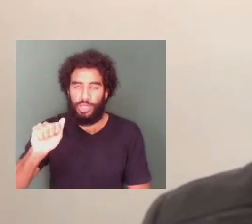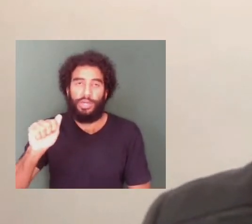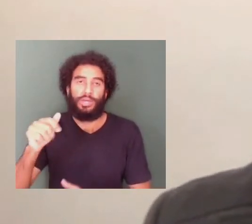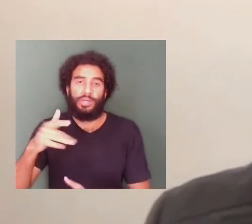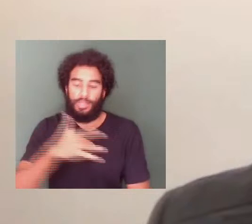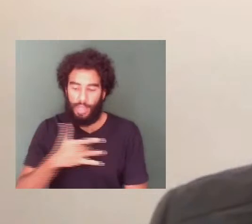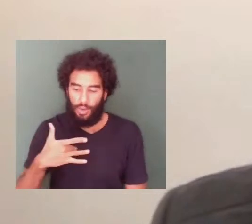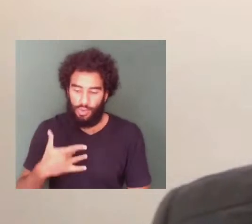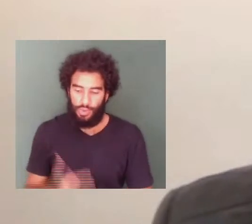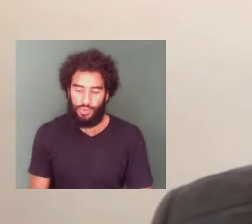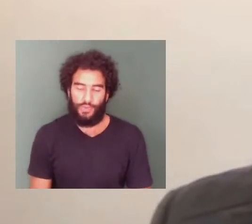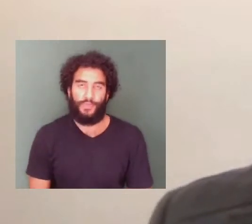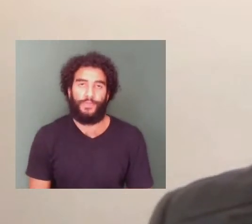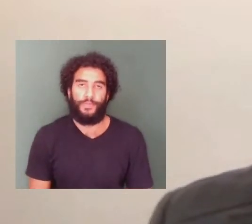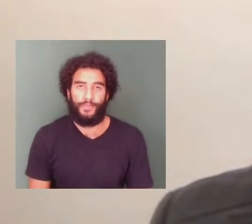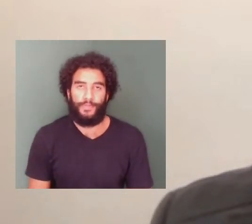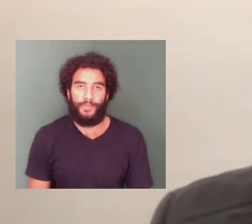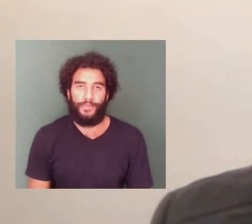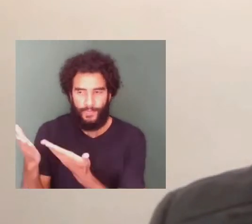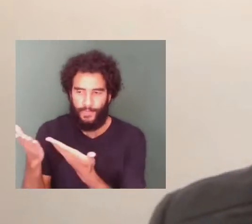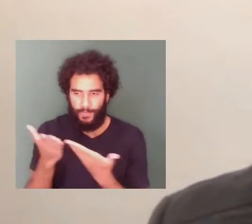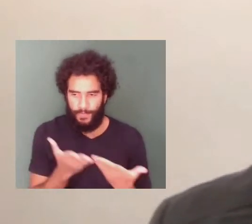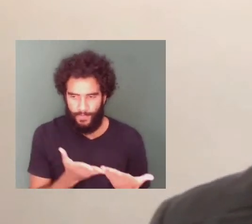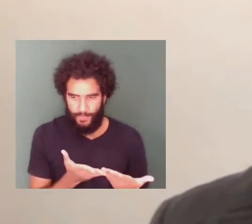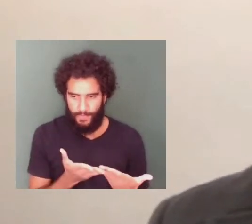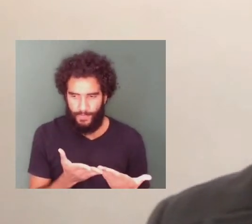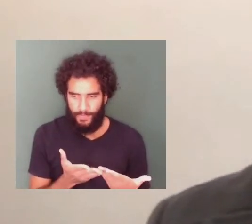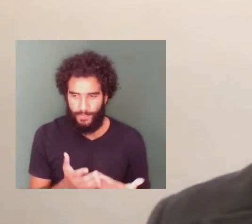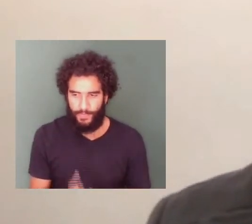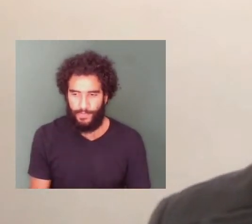Marcos, you have the floor.